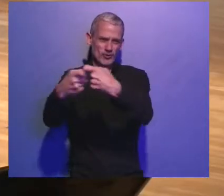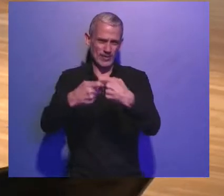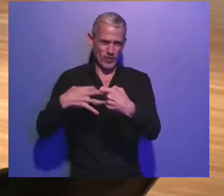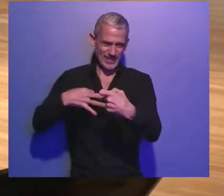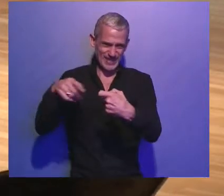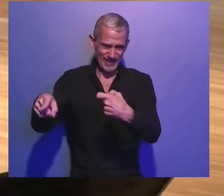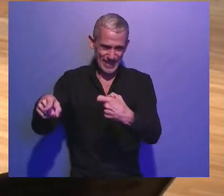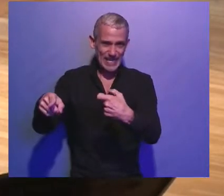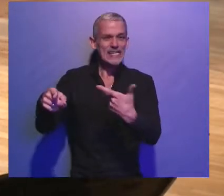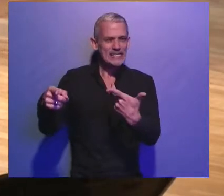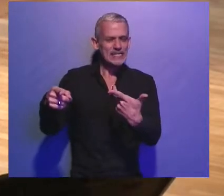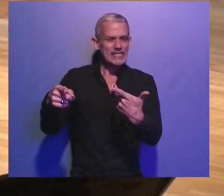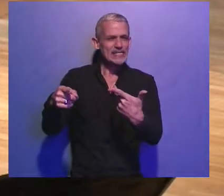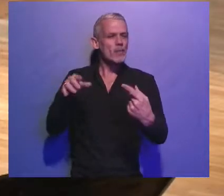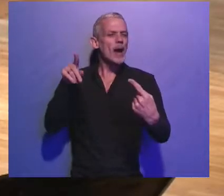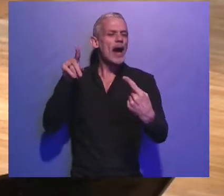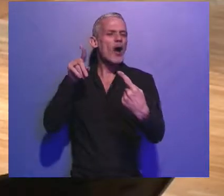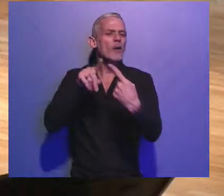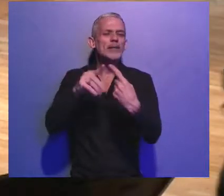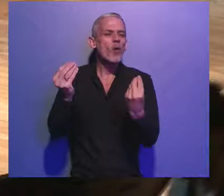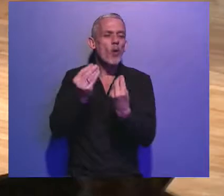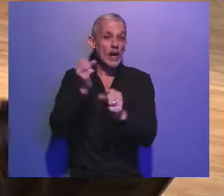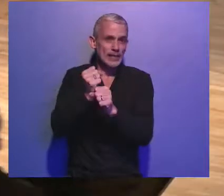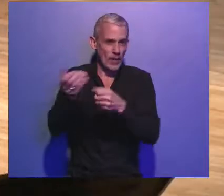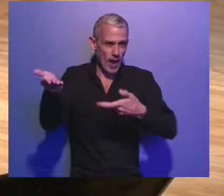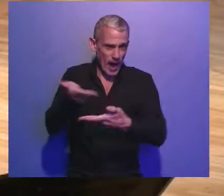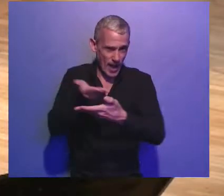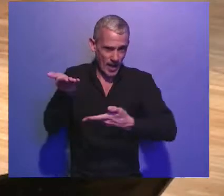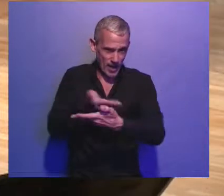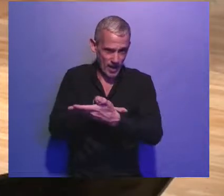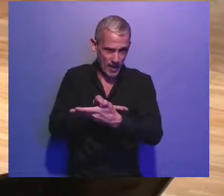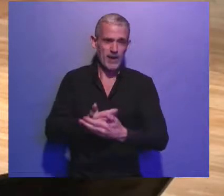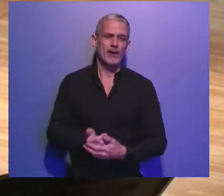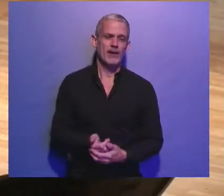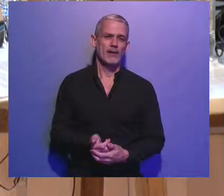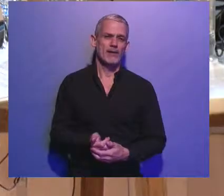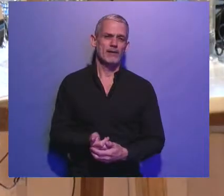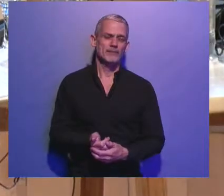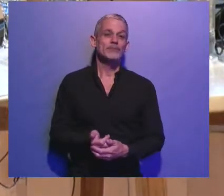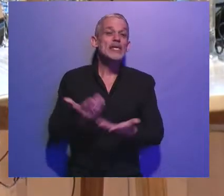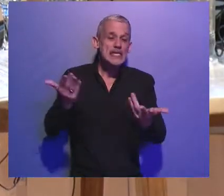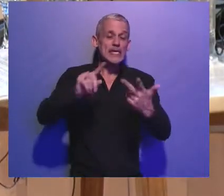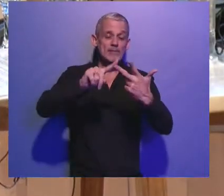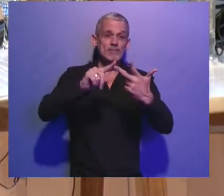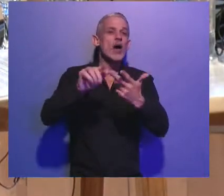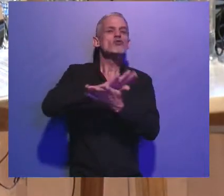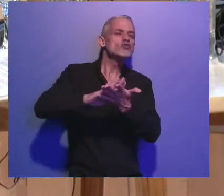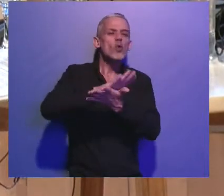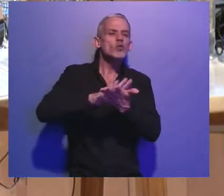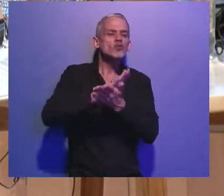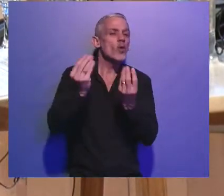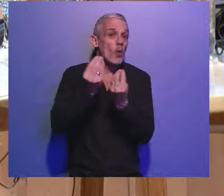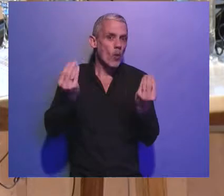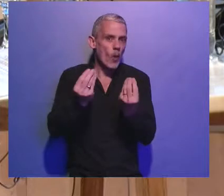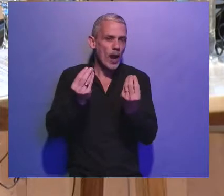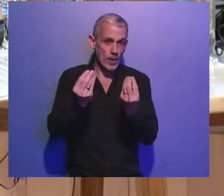the governments and in civil society organizations with the purpose of working in collaboration with them?